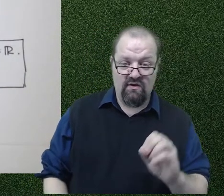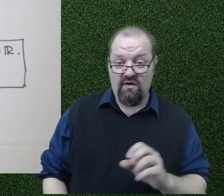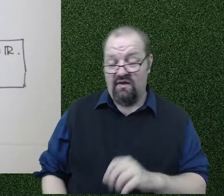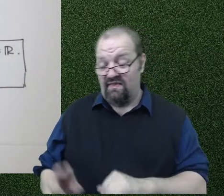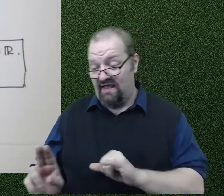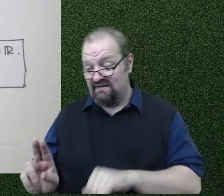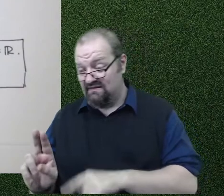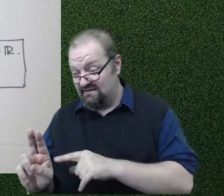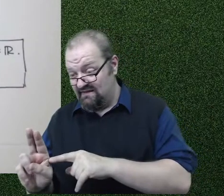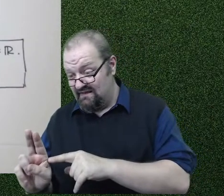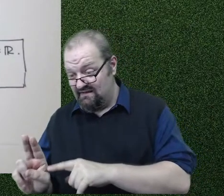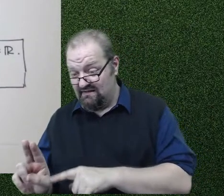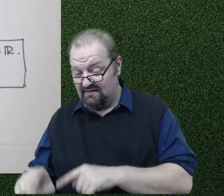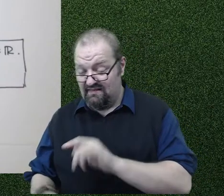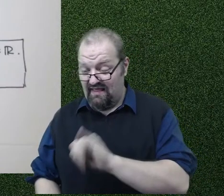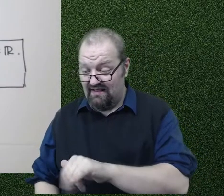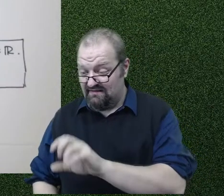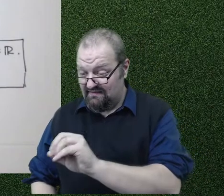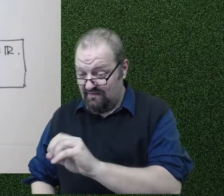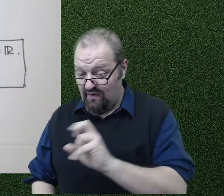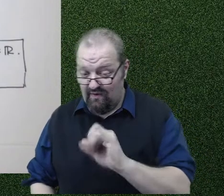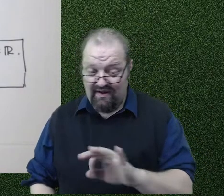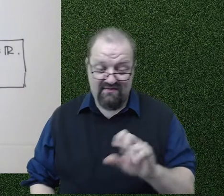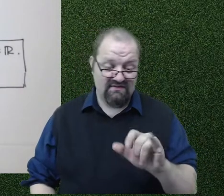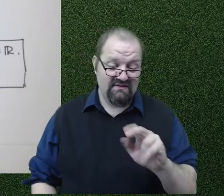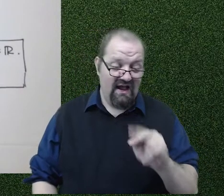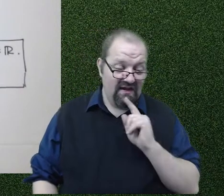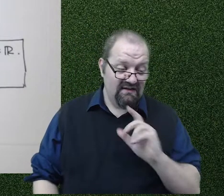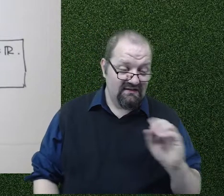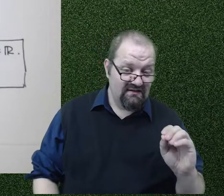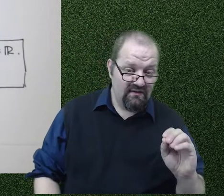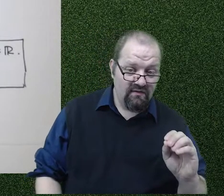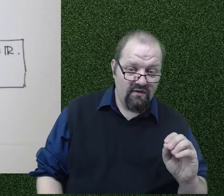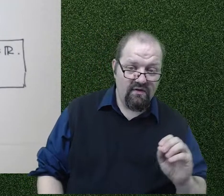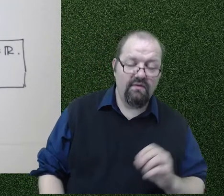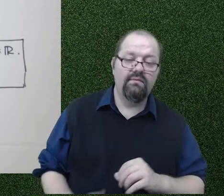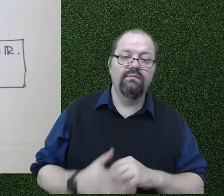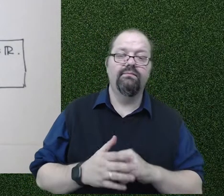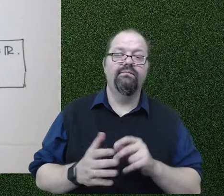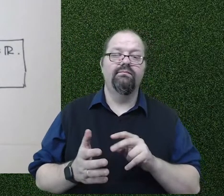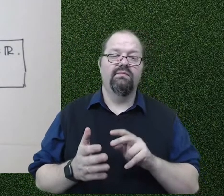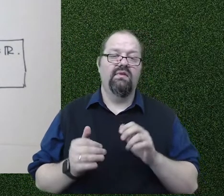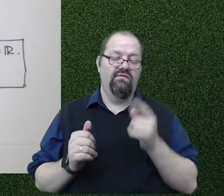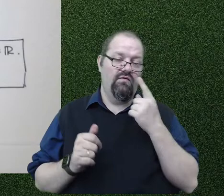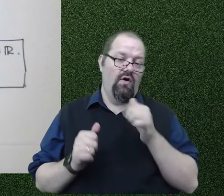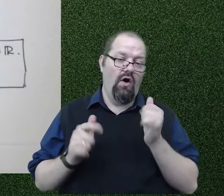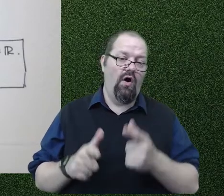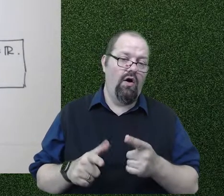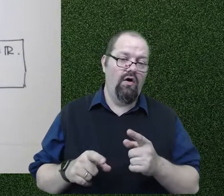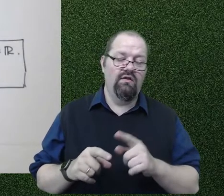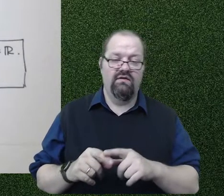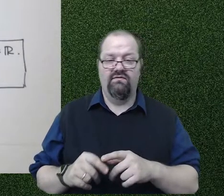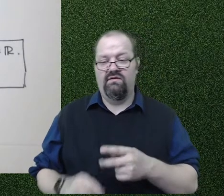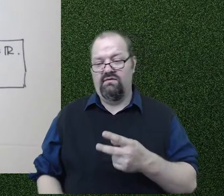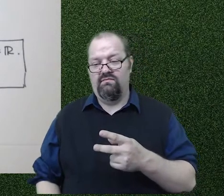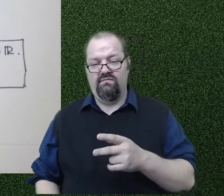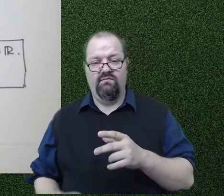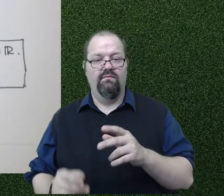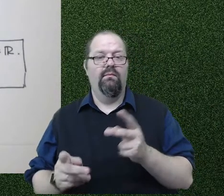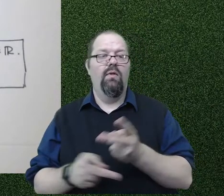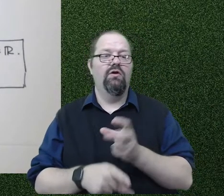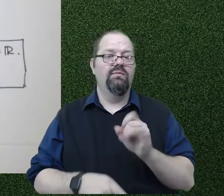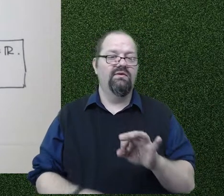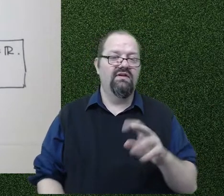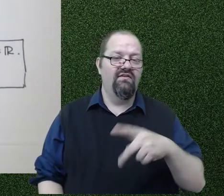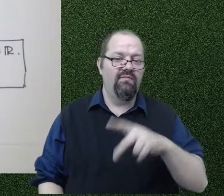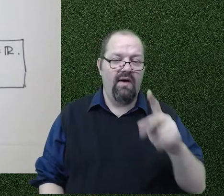0, and sine of theta is 0 at all the multiples of pi. 0, pi, 2 pi, 3 pi, negative